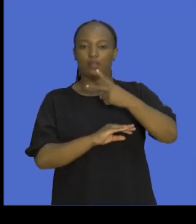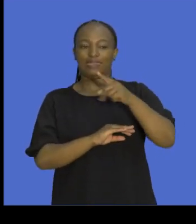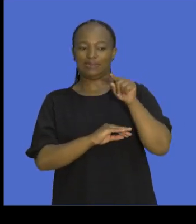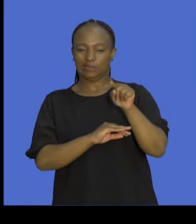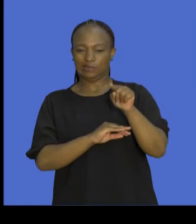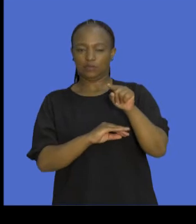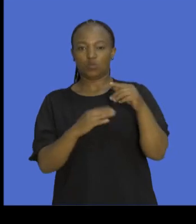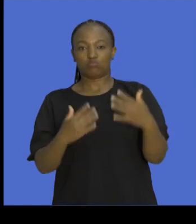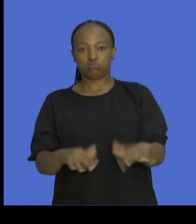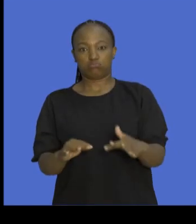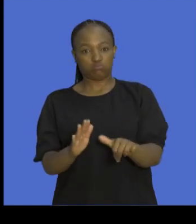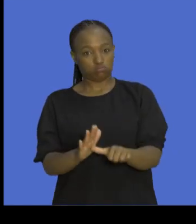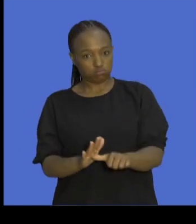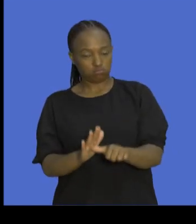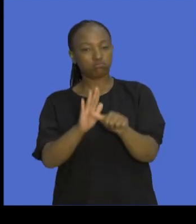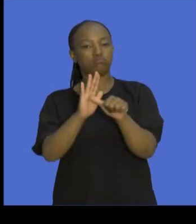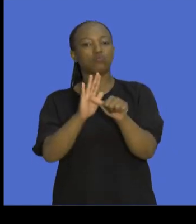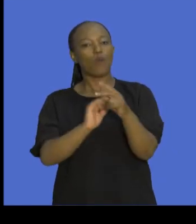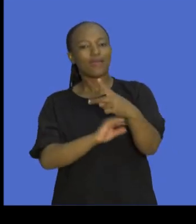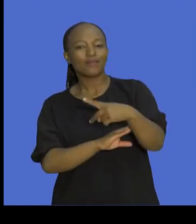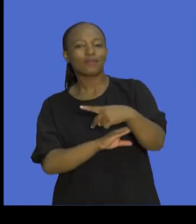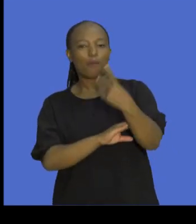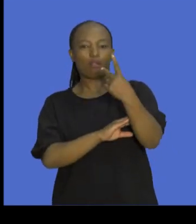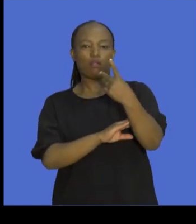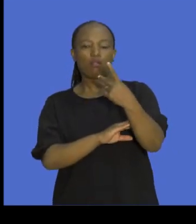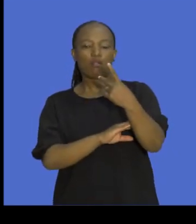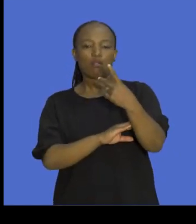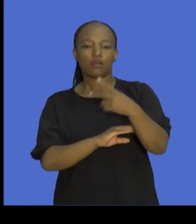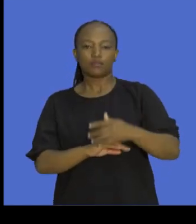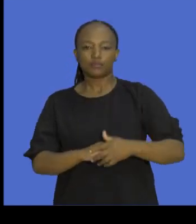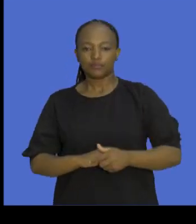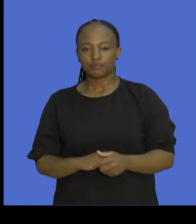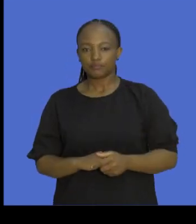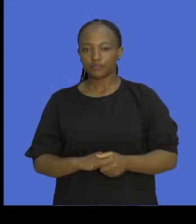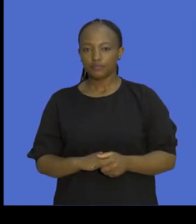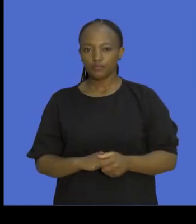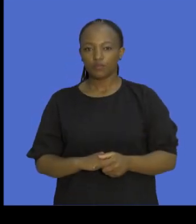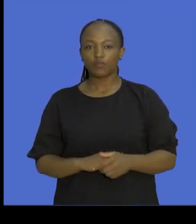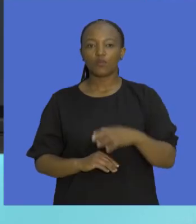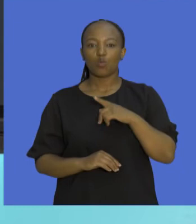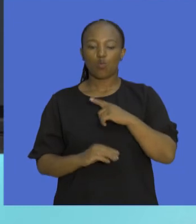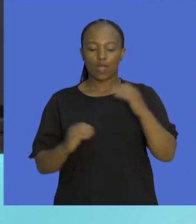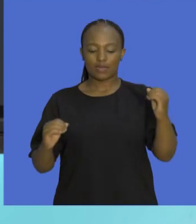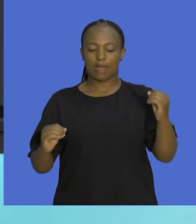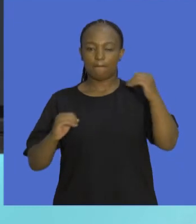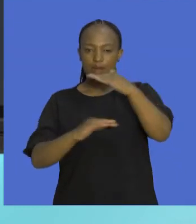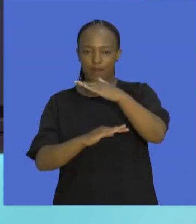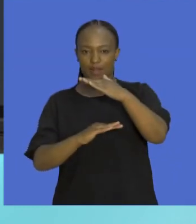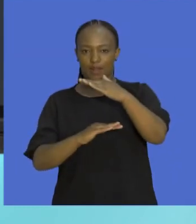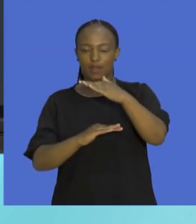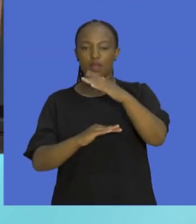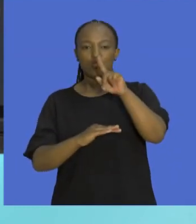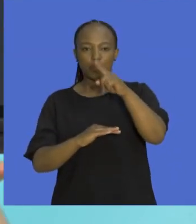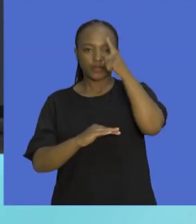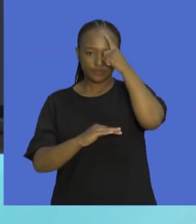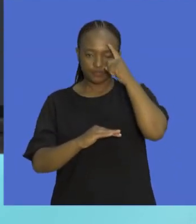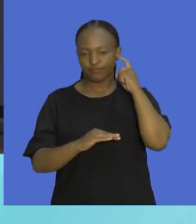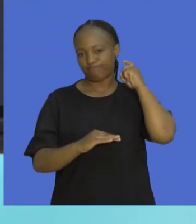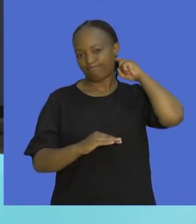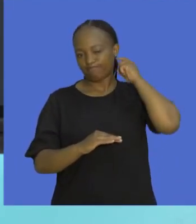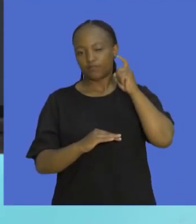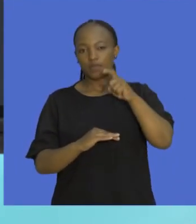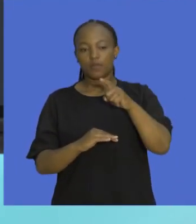it has doubled. That's the main, you know, point that we want to actually get across. So in as far as a parallel circuit, this is what we